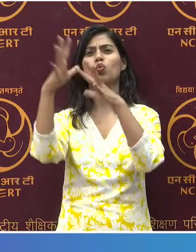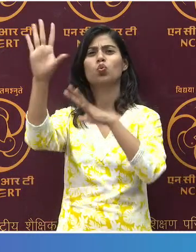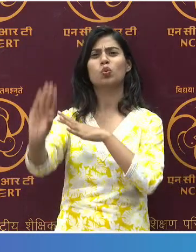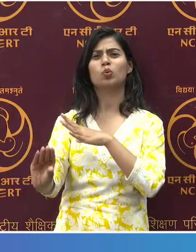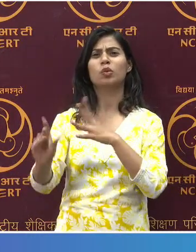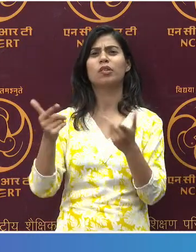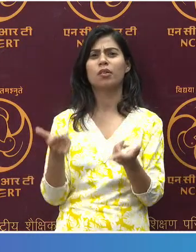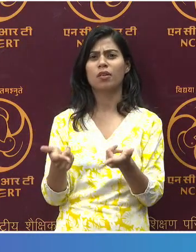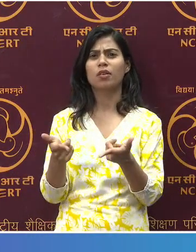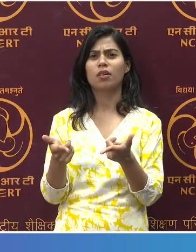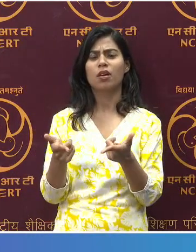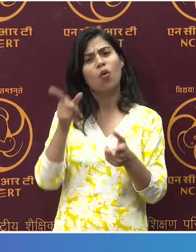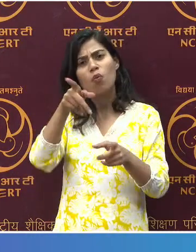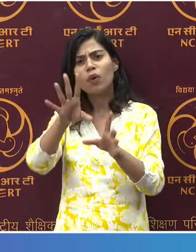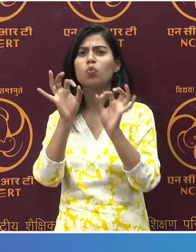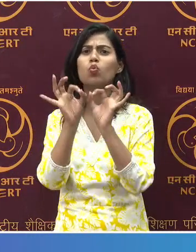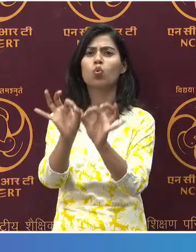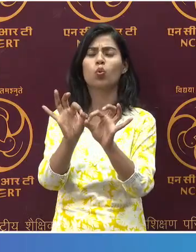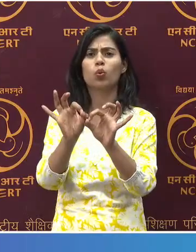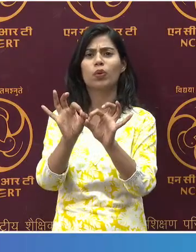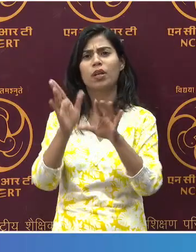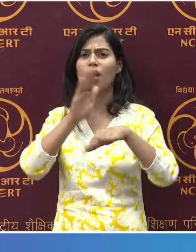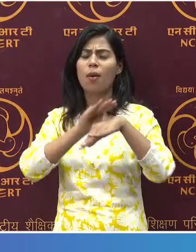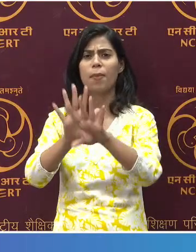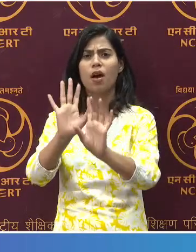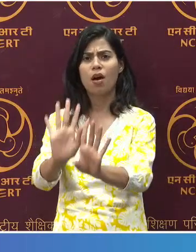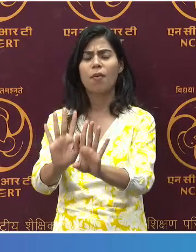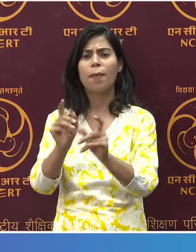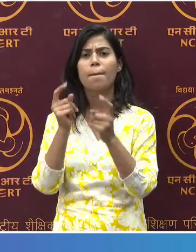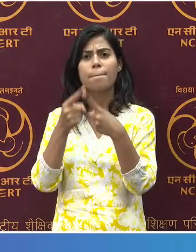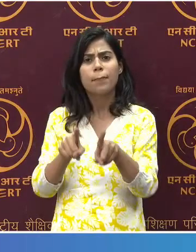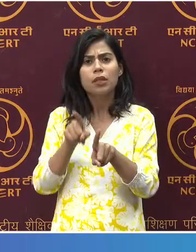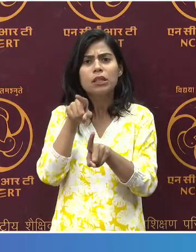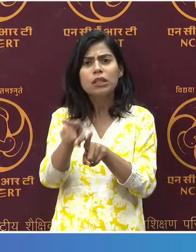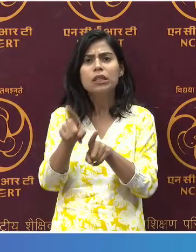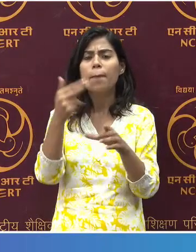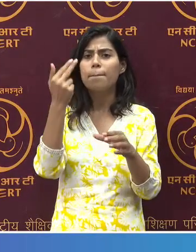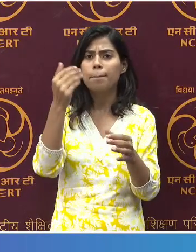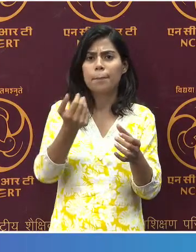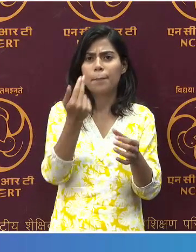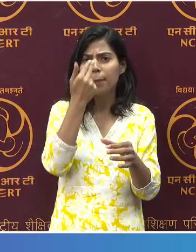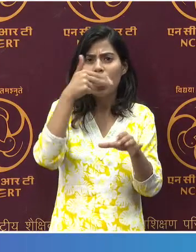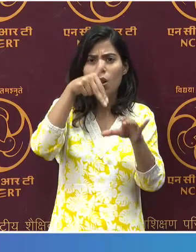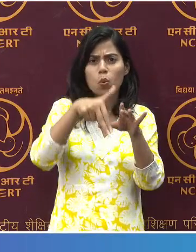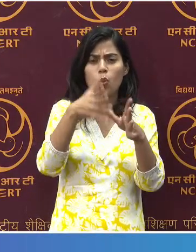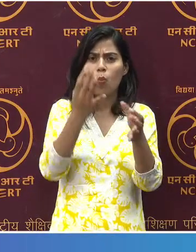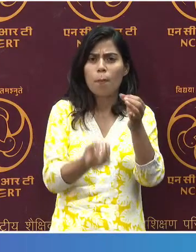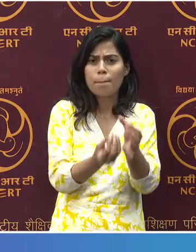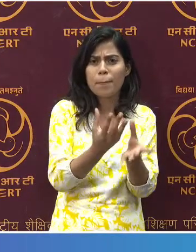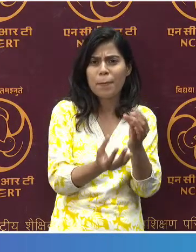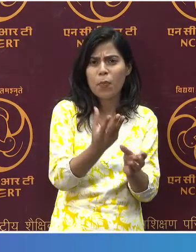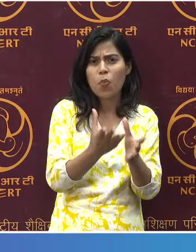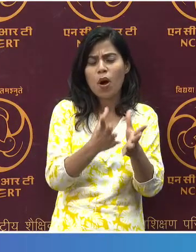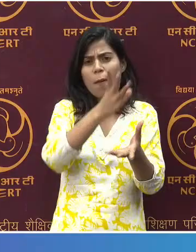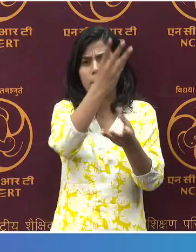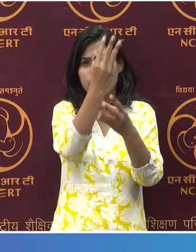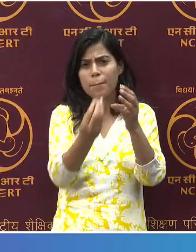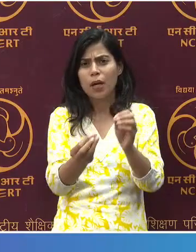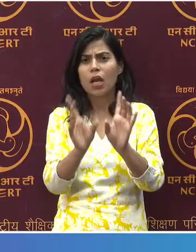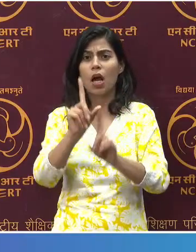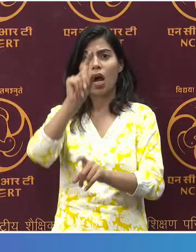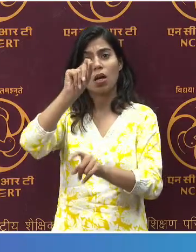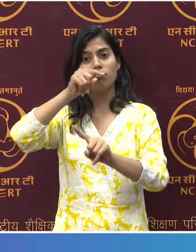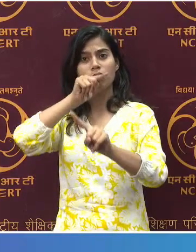give 100% efficiency. Okay. So that will can burn petrol 100%. There will be a wastage products. That's why burning of these will